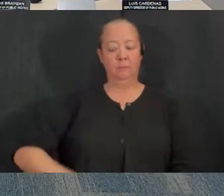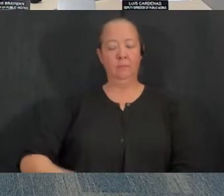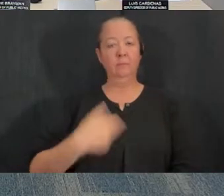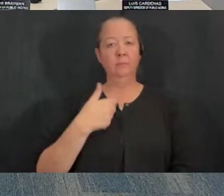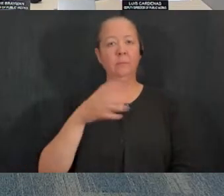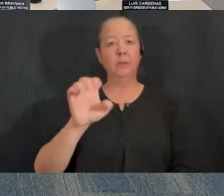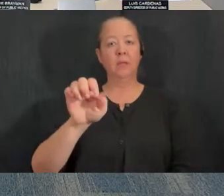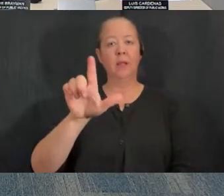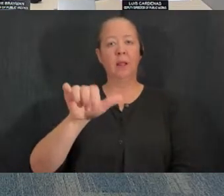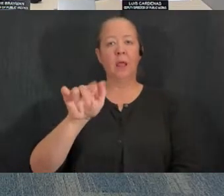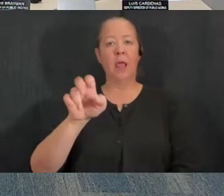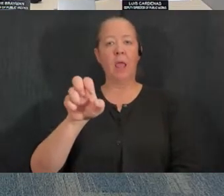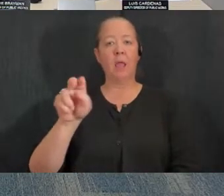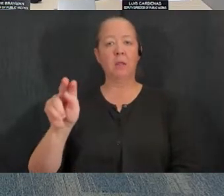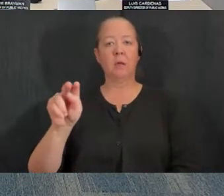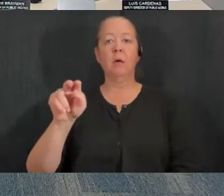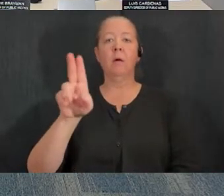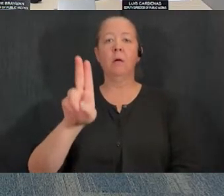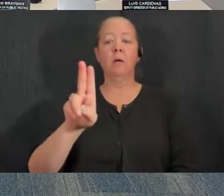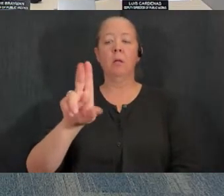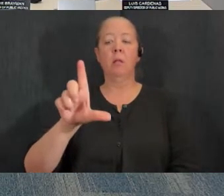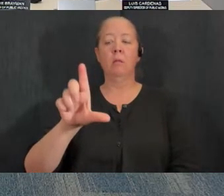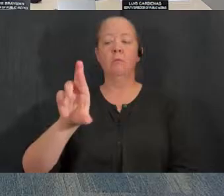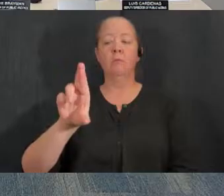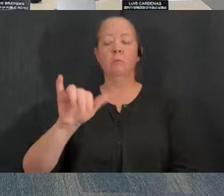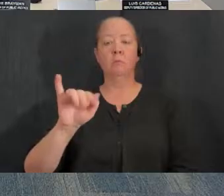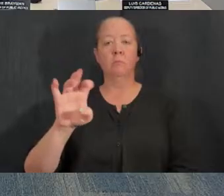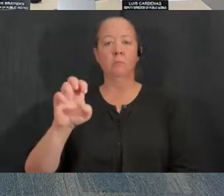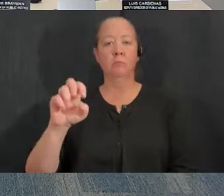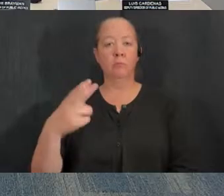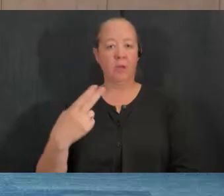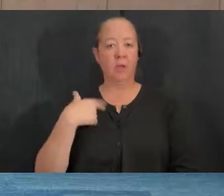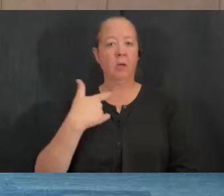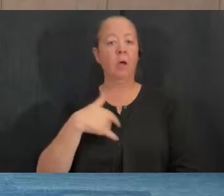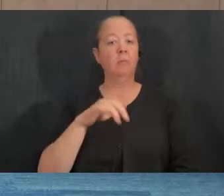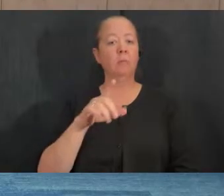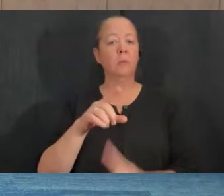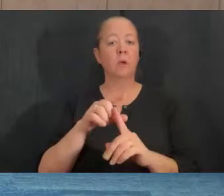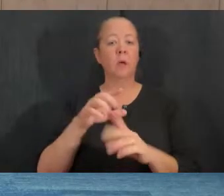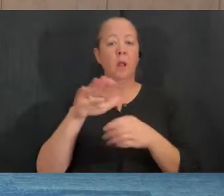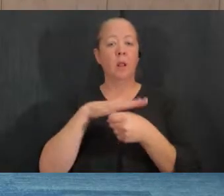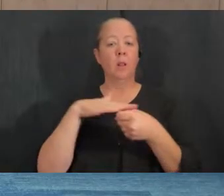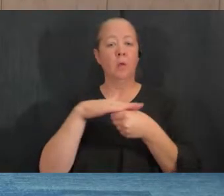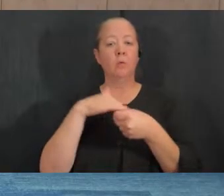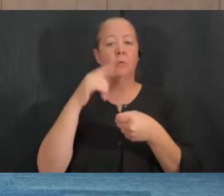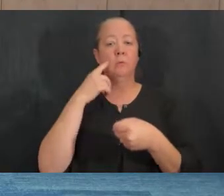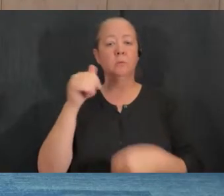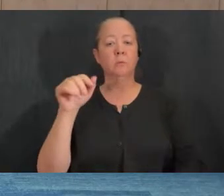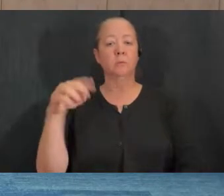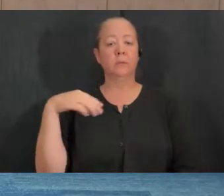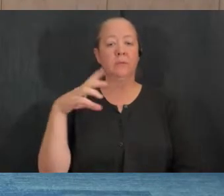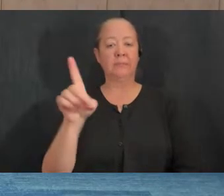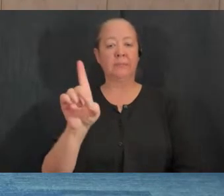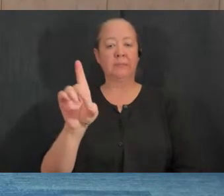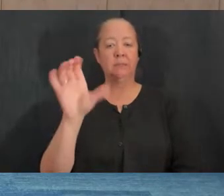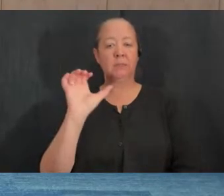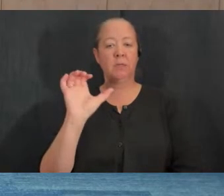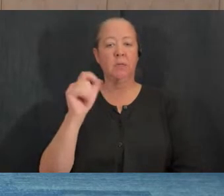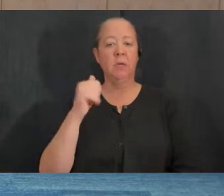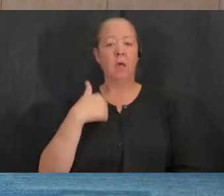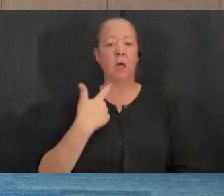a local resident of Washington, D.C. I live in the Tacoma Brightwood neighborhood. I've been here since 2008.